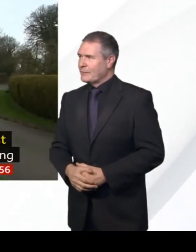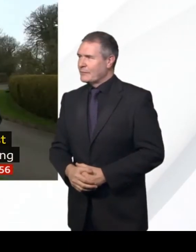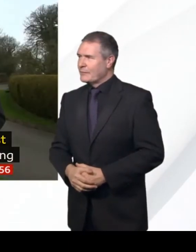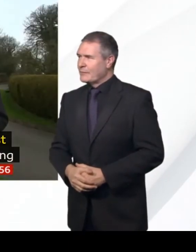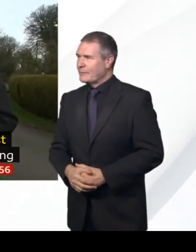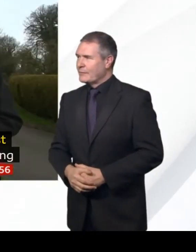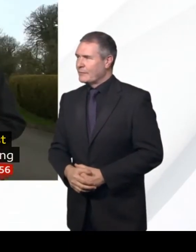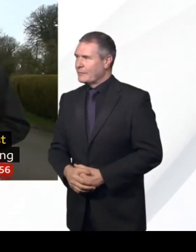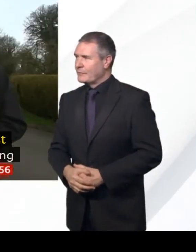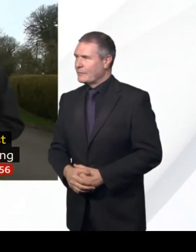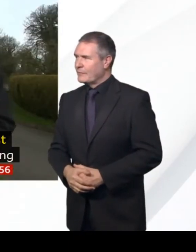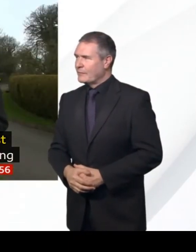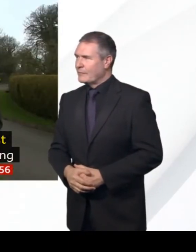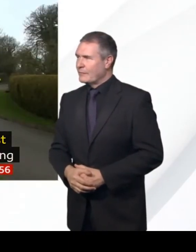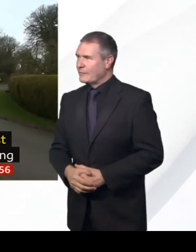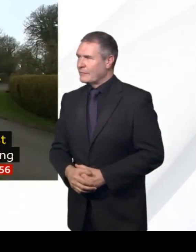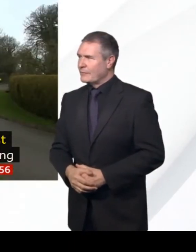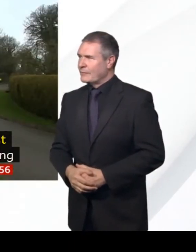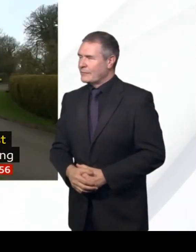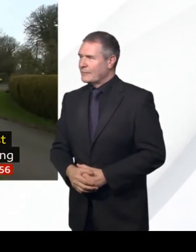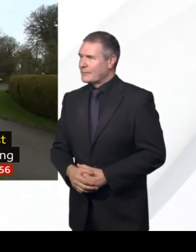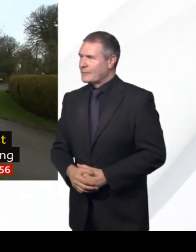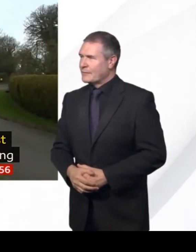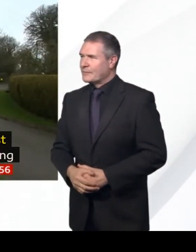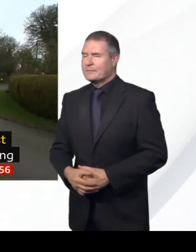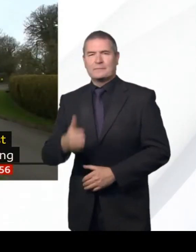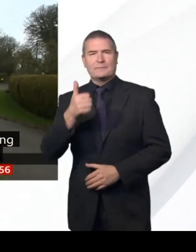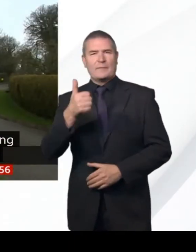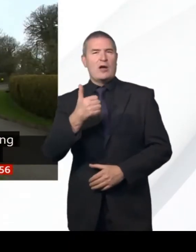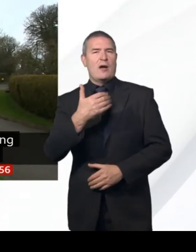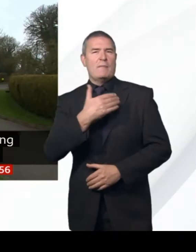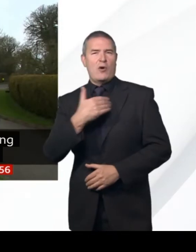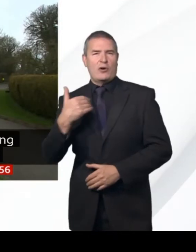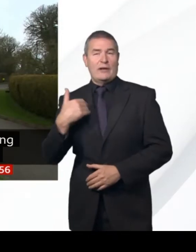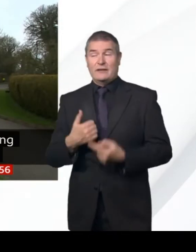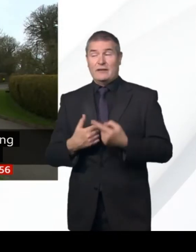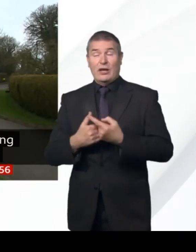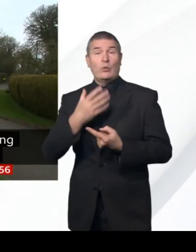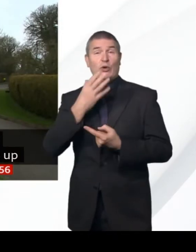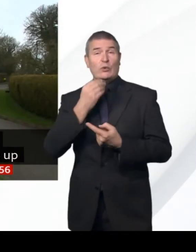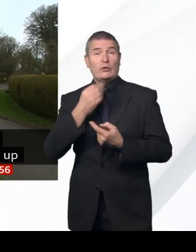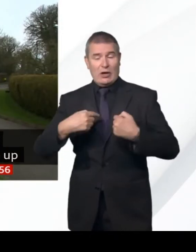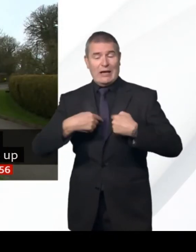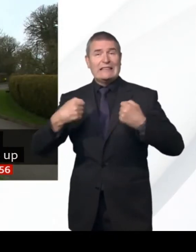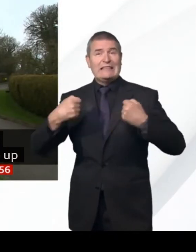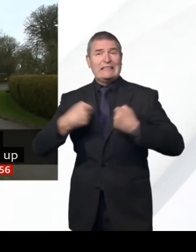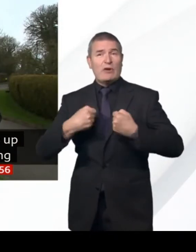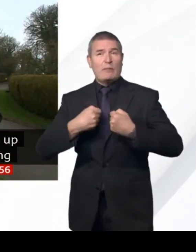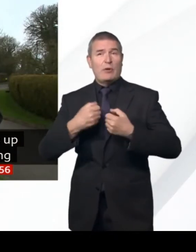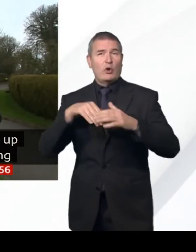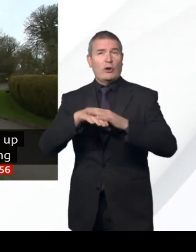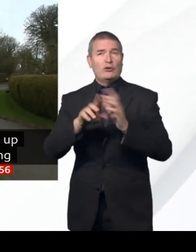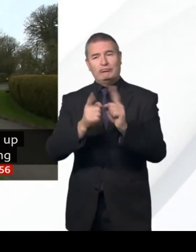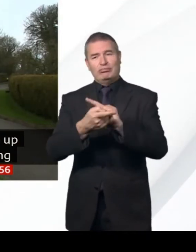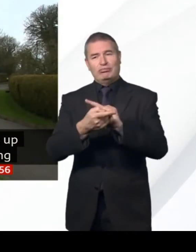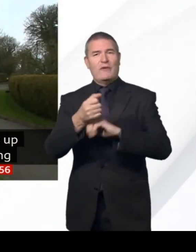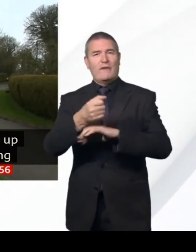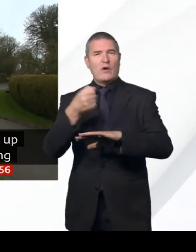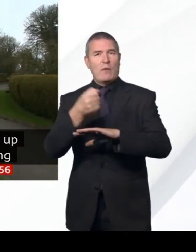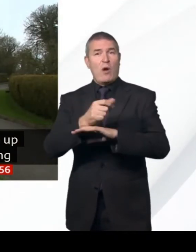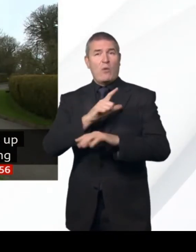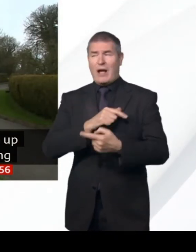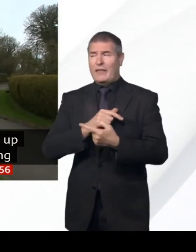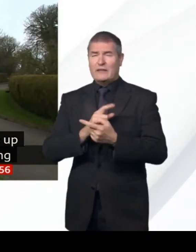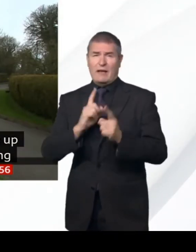Yes, we are. Good morning, Dan and Louise. Well, we're using for putting defibrillators into phone boxes. I mean, for us, they're